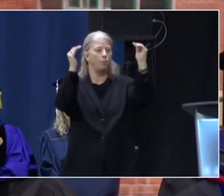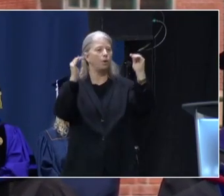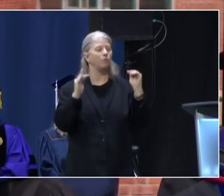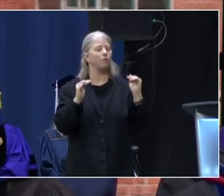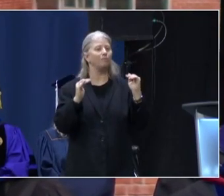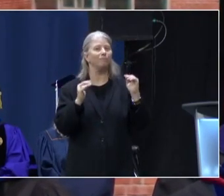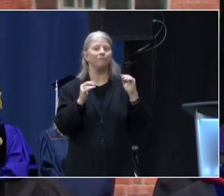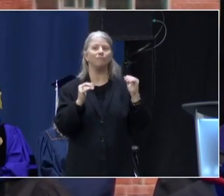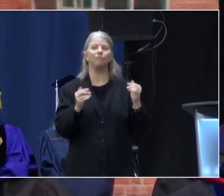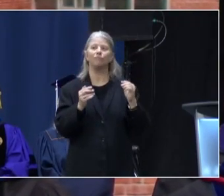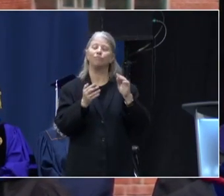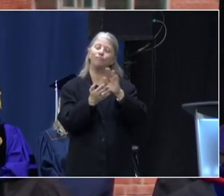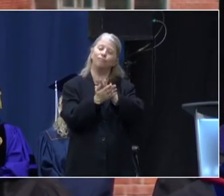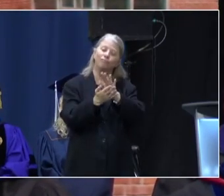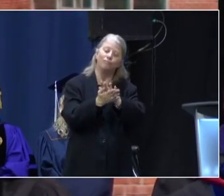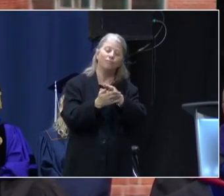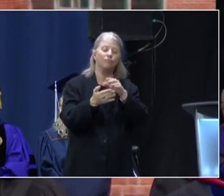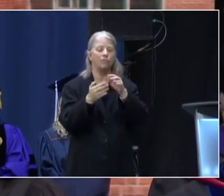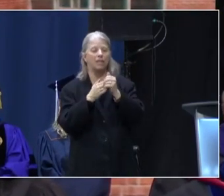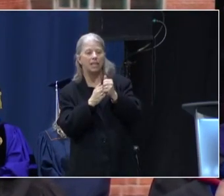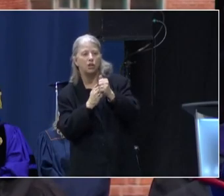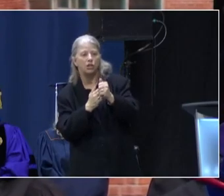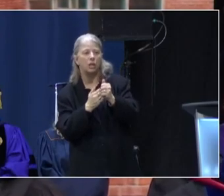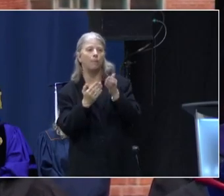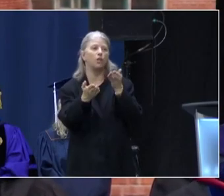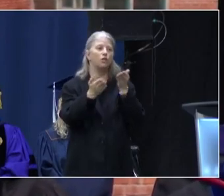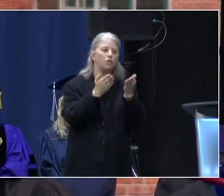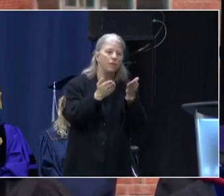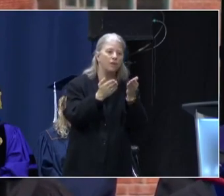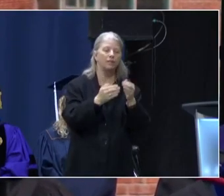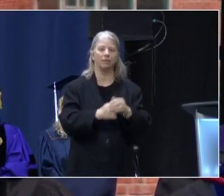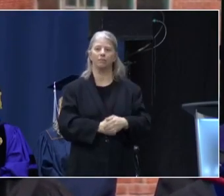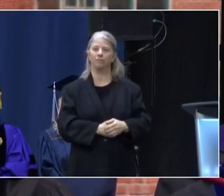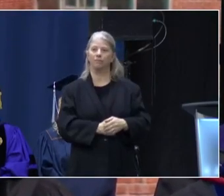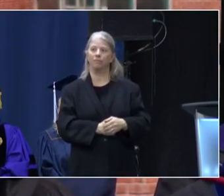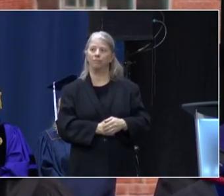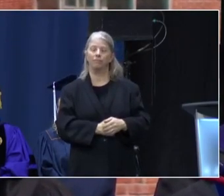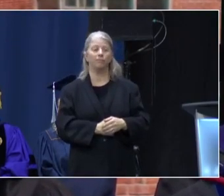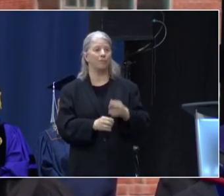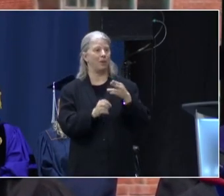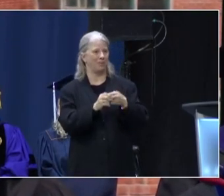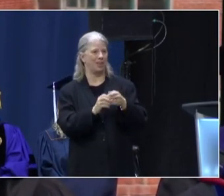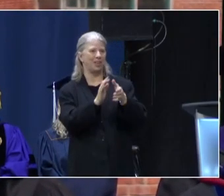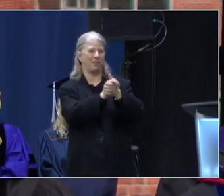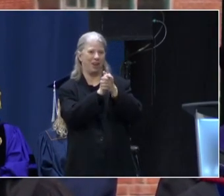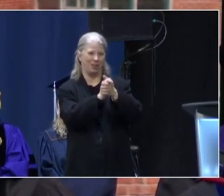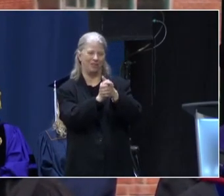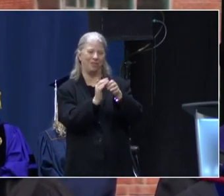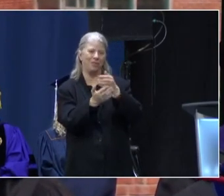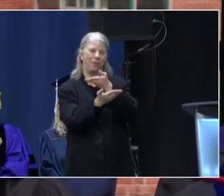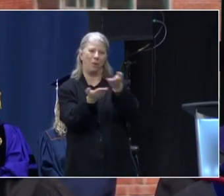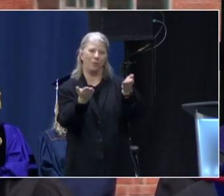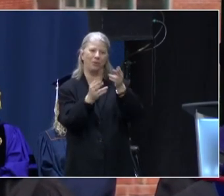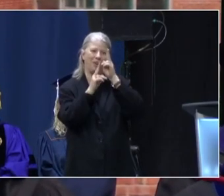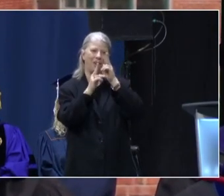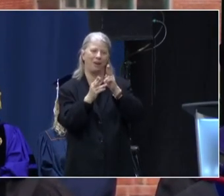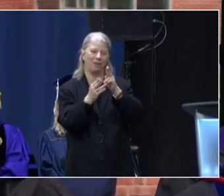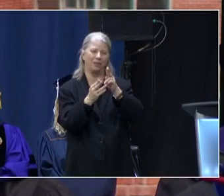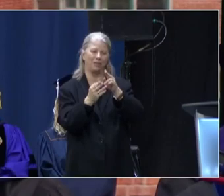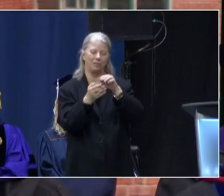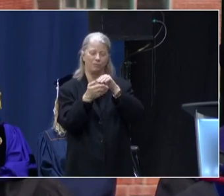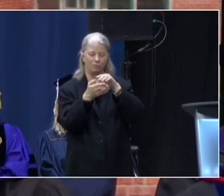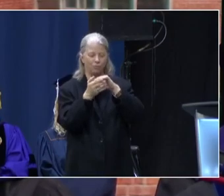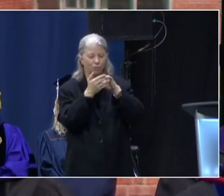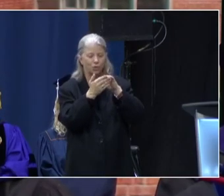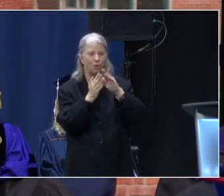academic achievements in scholarship, leadership, and service. Please join me in congratulating our Honor Scholars and